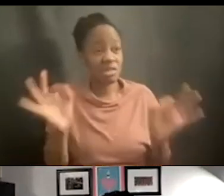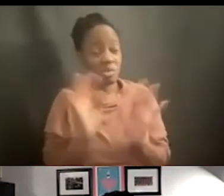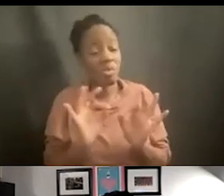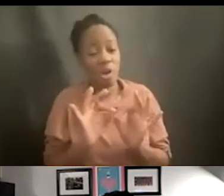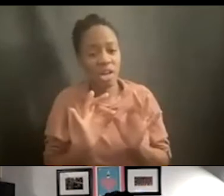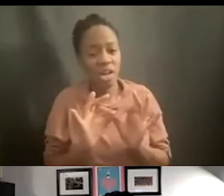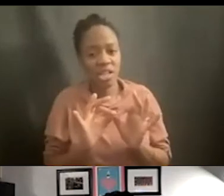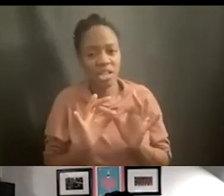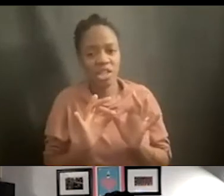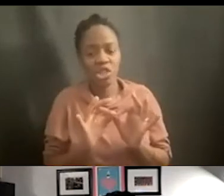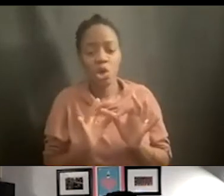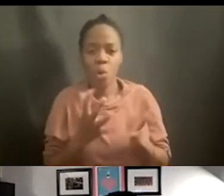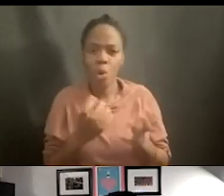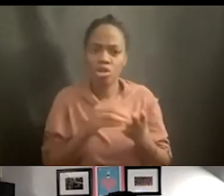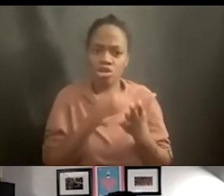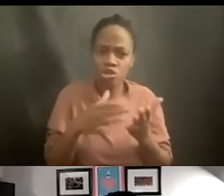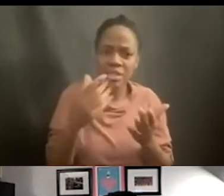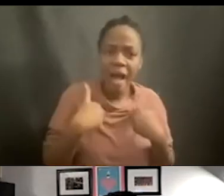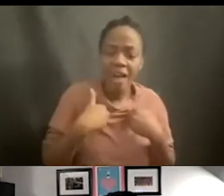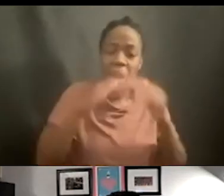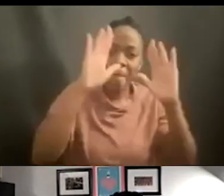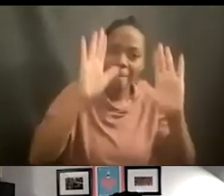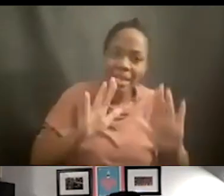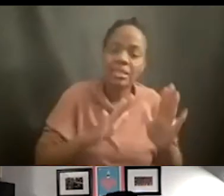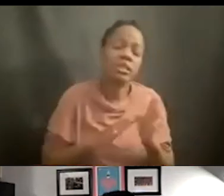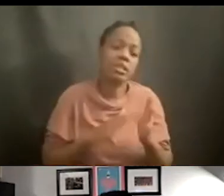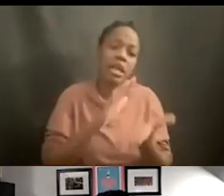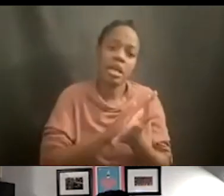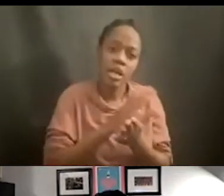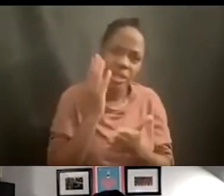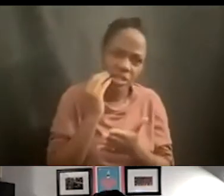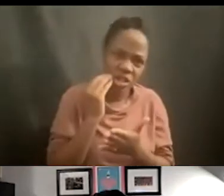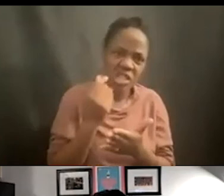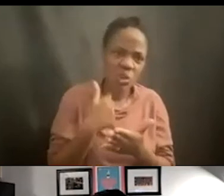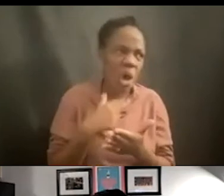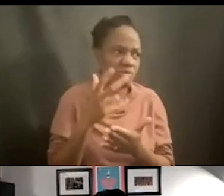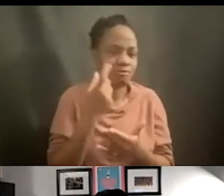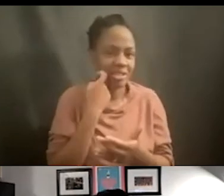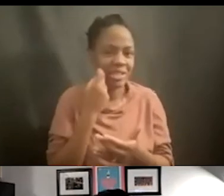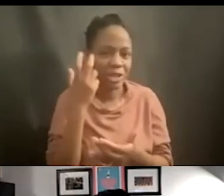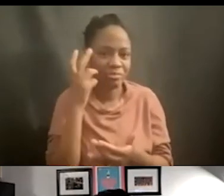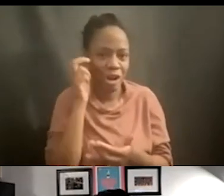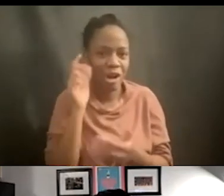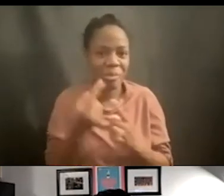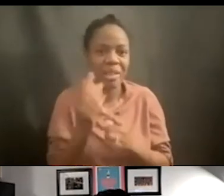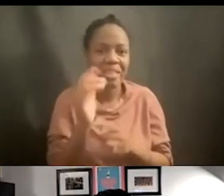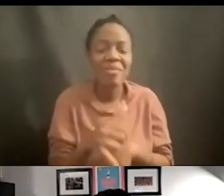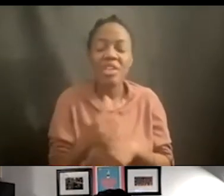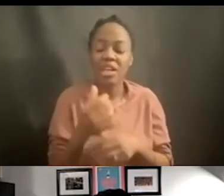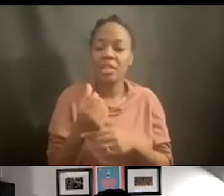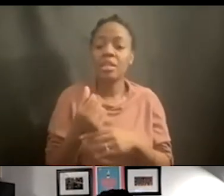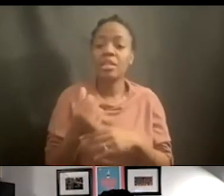ensuring our students have outstanding academic experience, right? It's a little bit of the dialogue that was just happening a couple of moments ago.